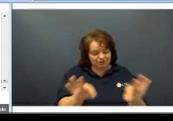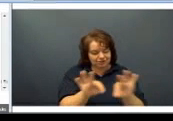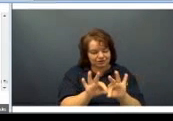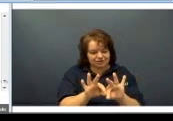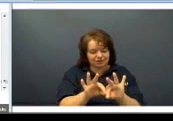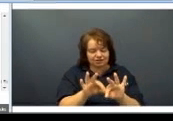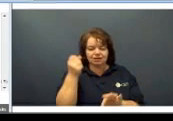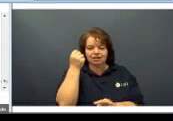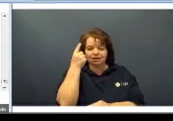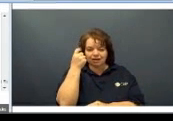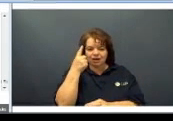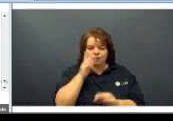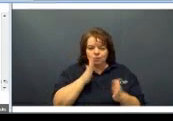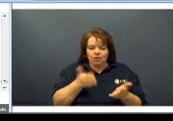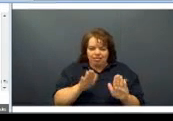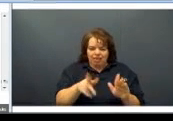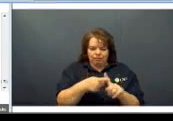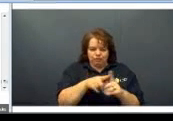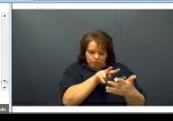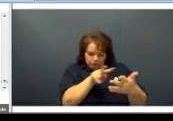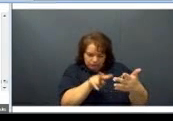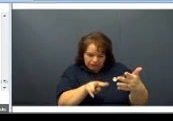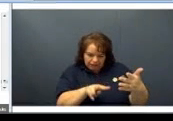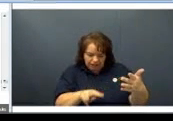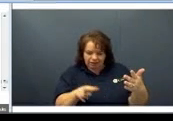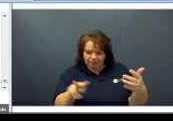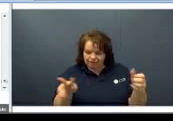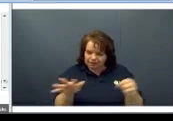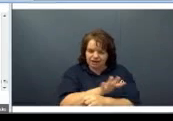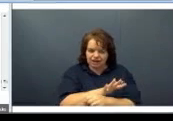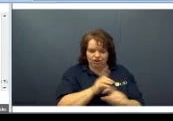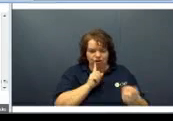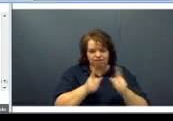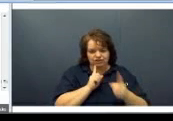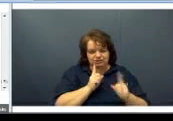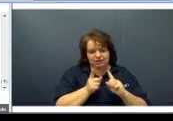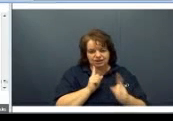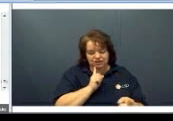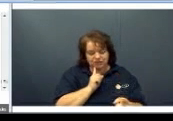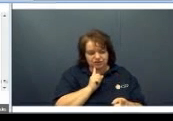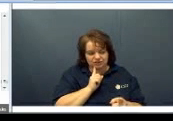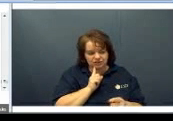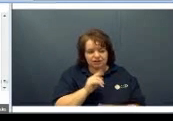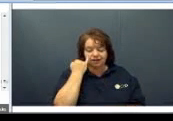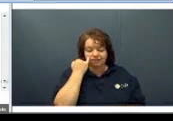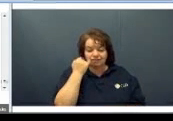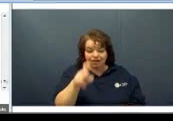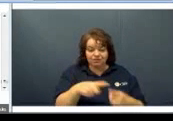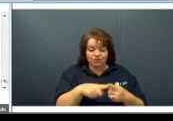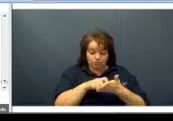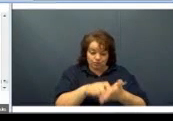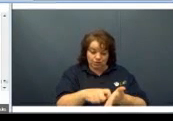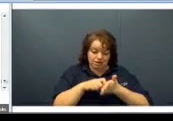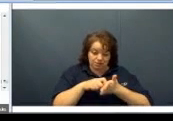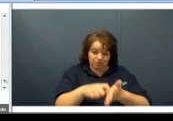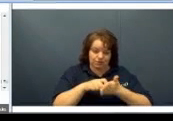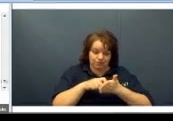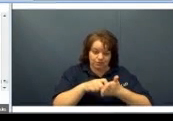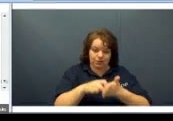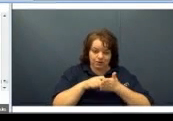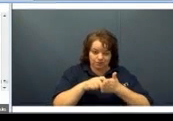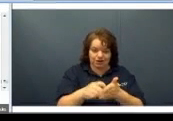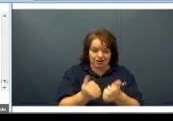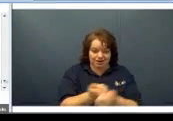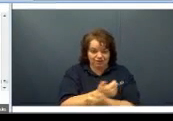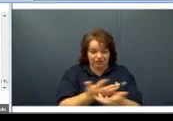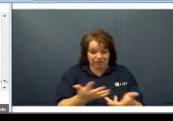about $2,000, and it allows you to digitally read the entire conversation. And if you